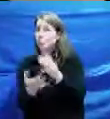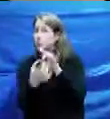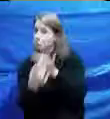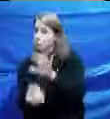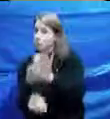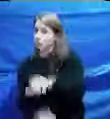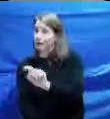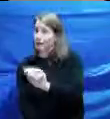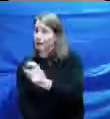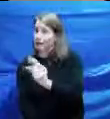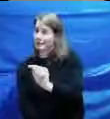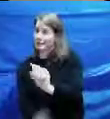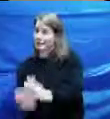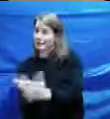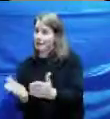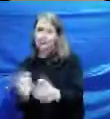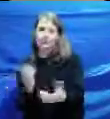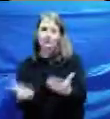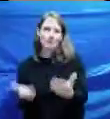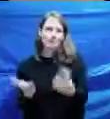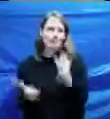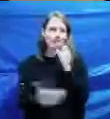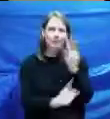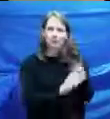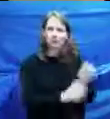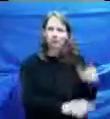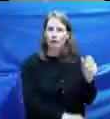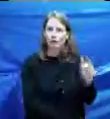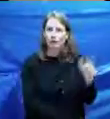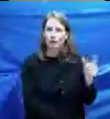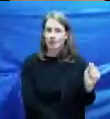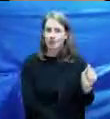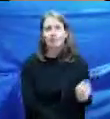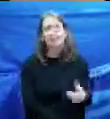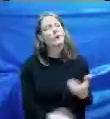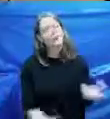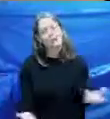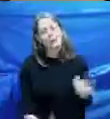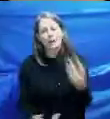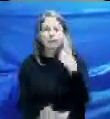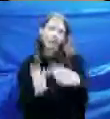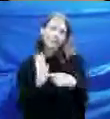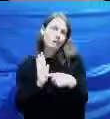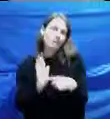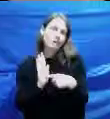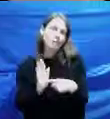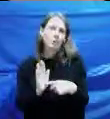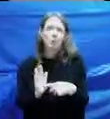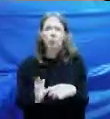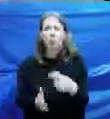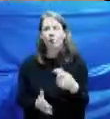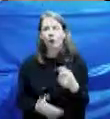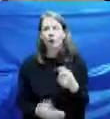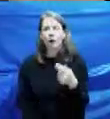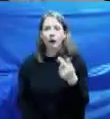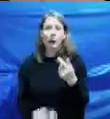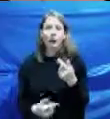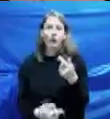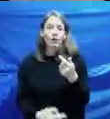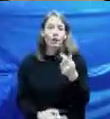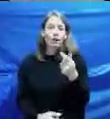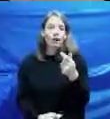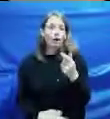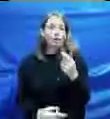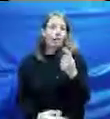is kids get very used to the generic questions, like, Yes, that's like so true. what does the Great Gatsby have to do with the American dream? You know, as soon as you've done